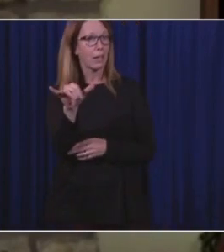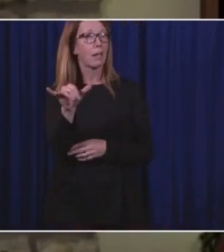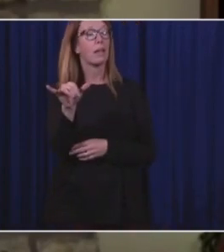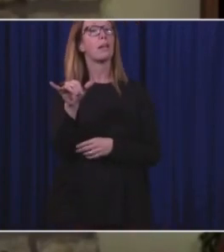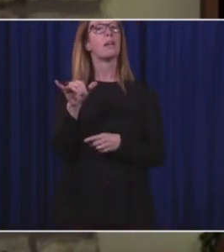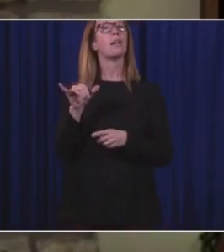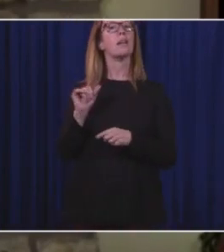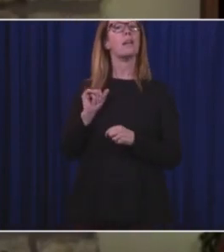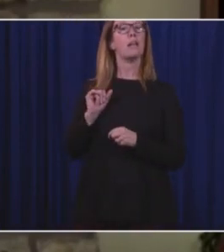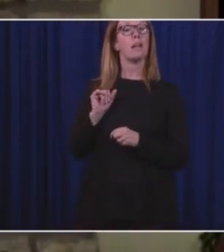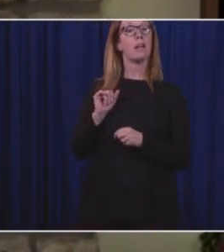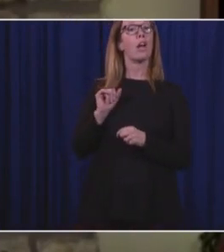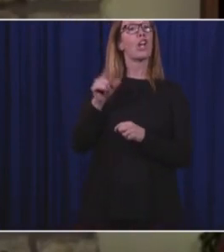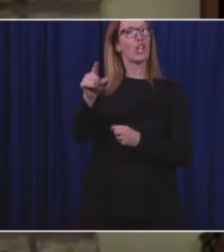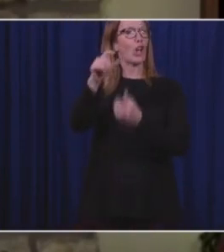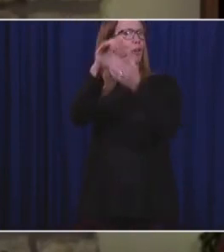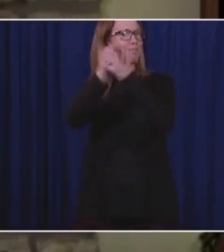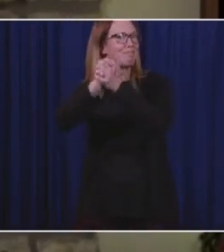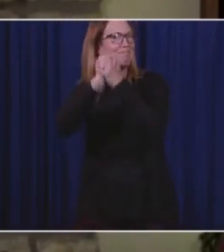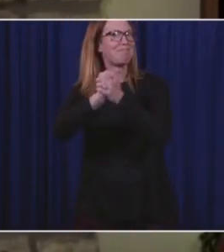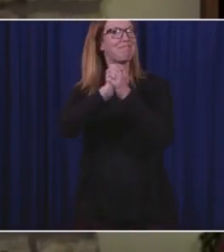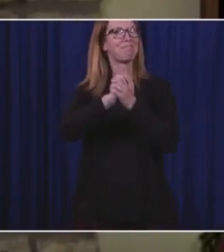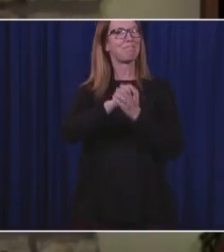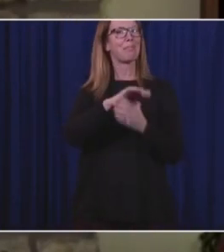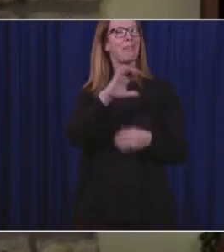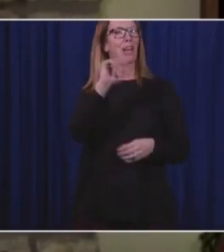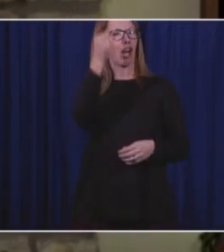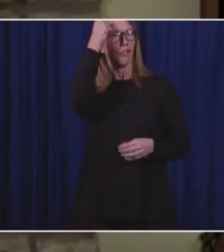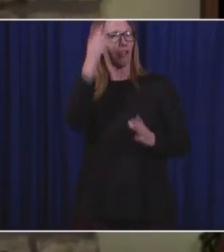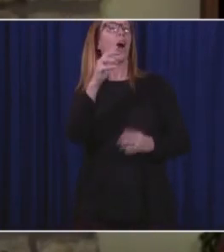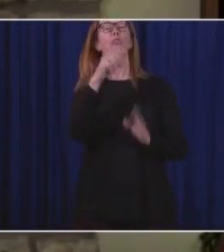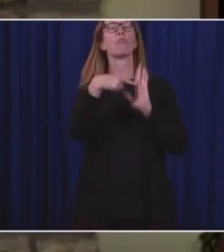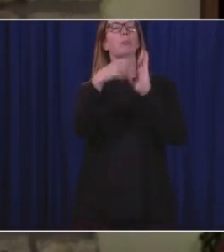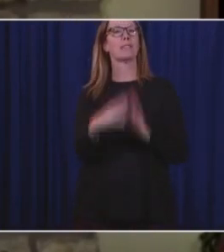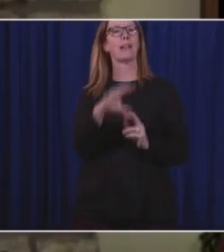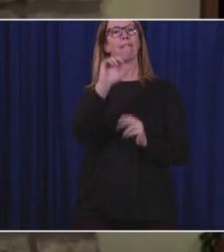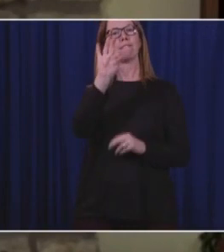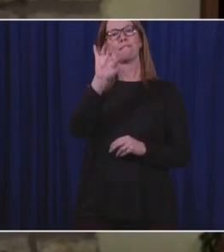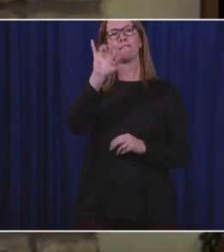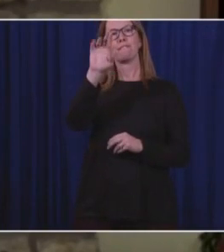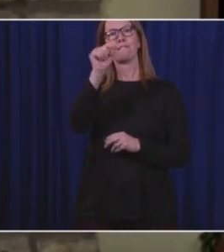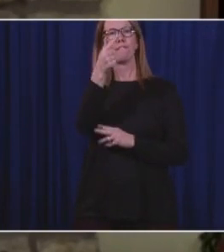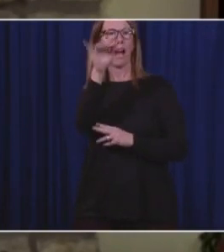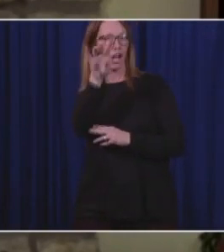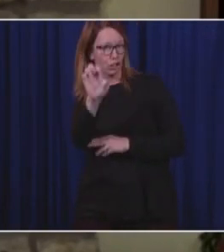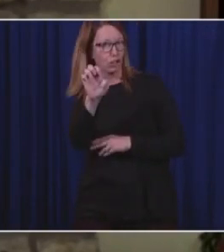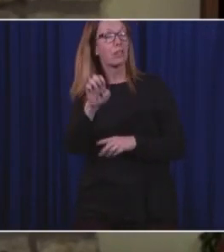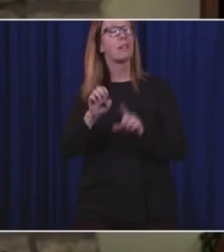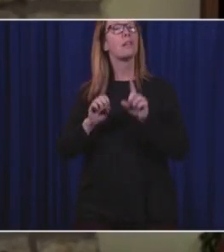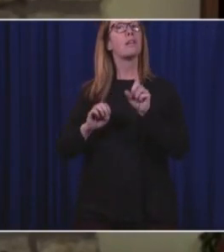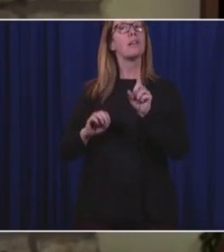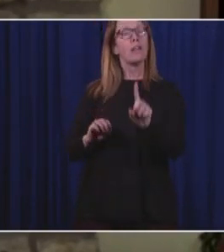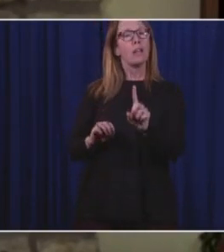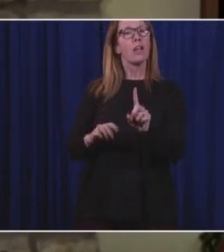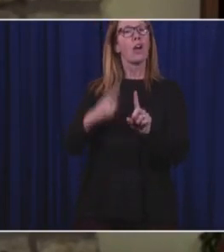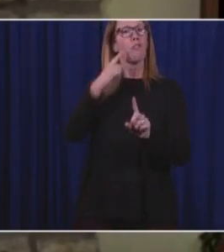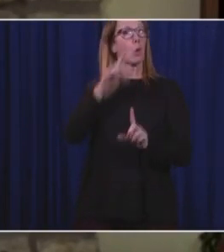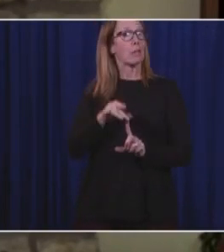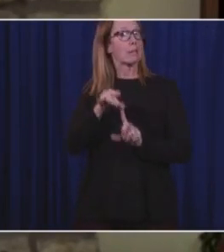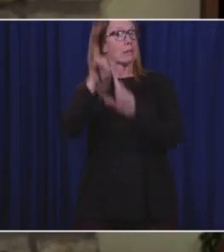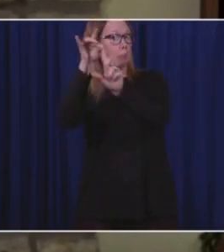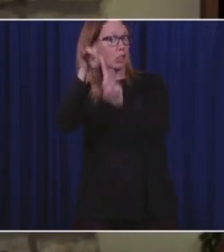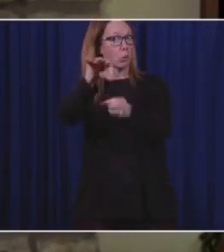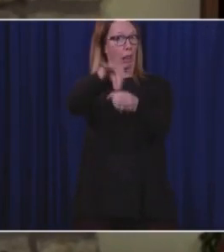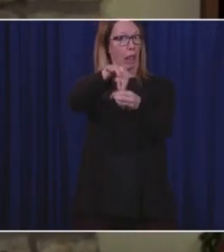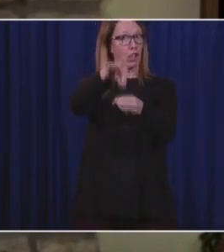Representative Fudge. Can you talk about what the timetable may be for the primary and special election for